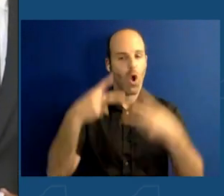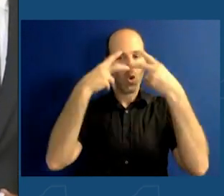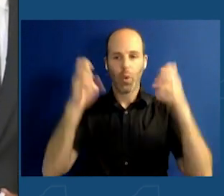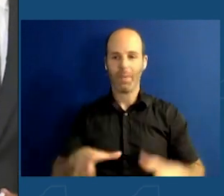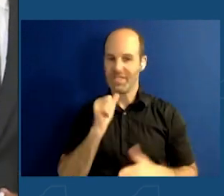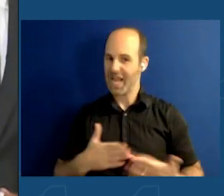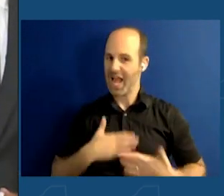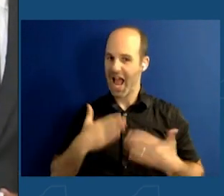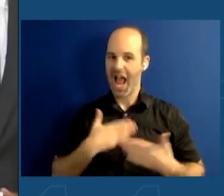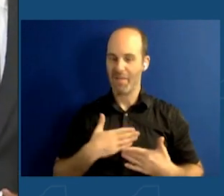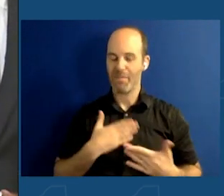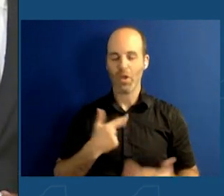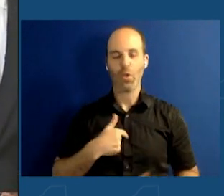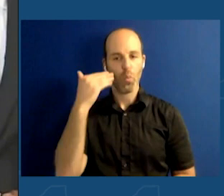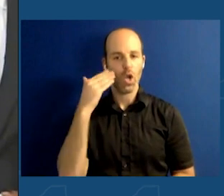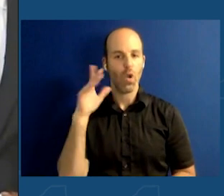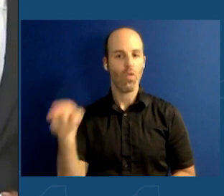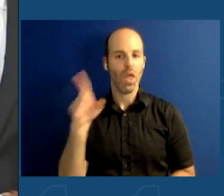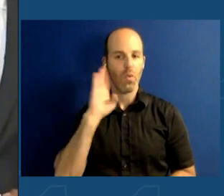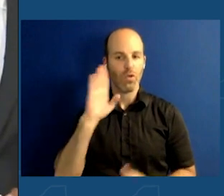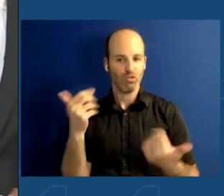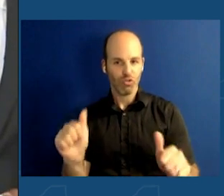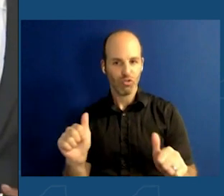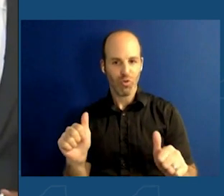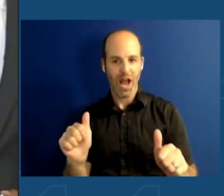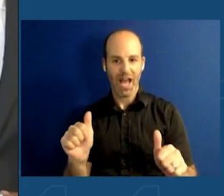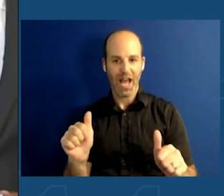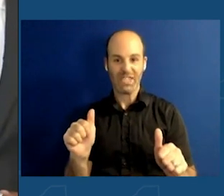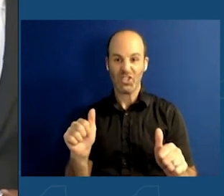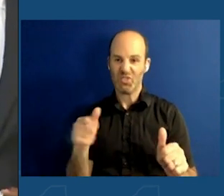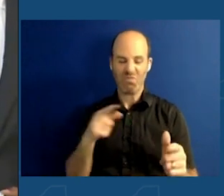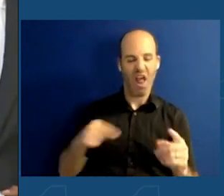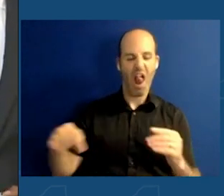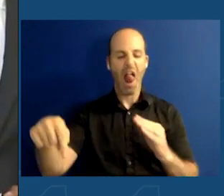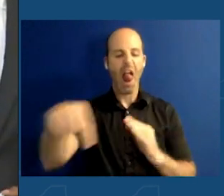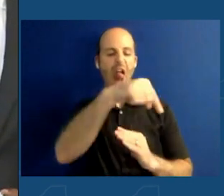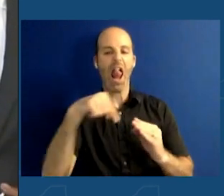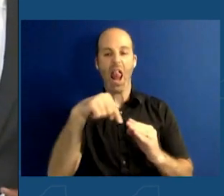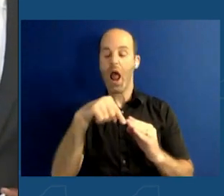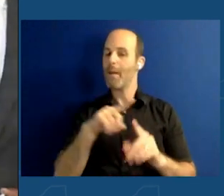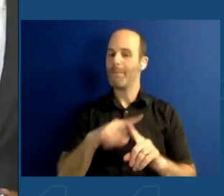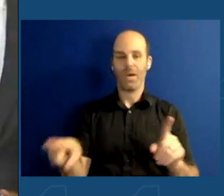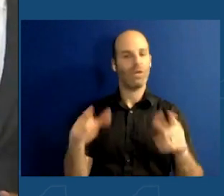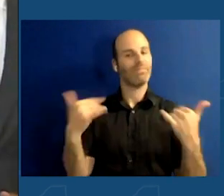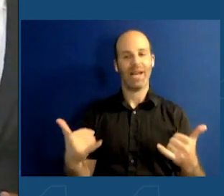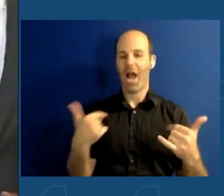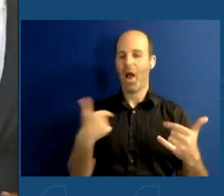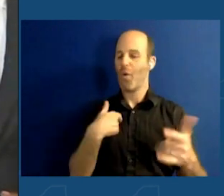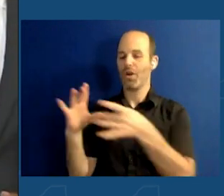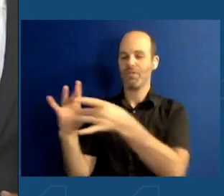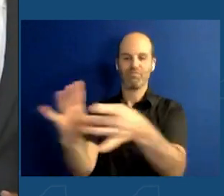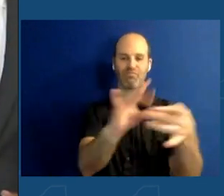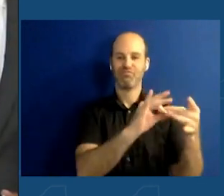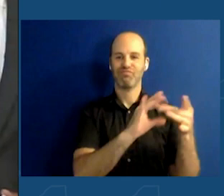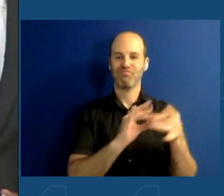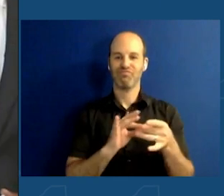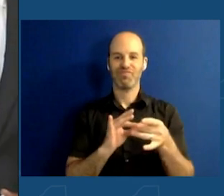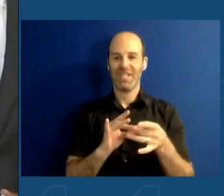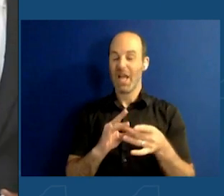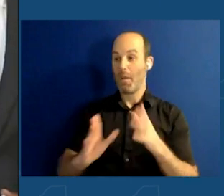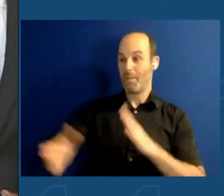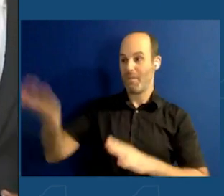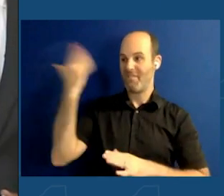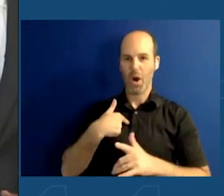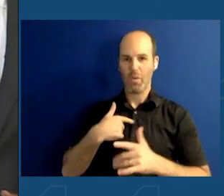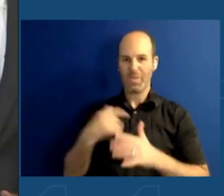try and, do an end run around us, but we now have the coordination, again, the silos that once existed